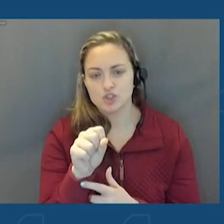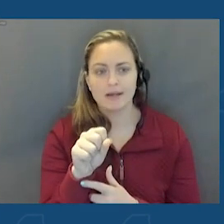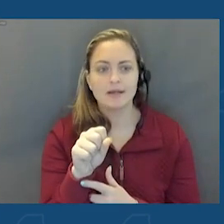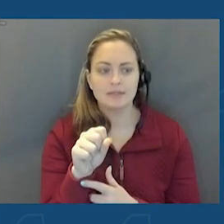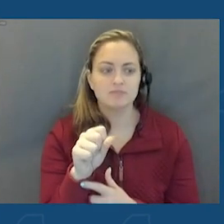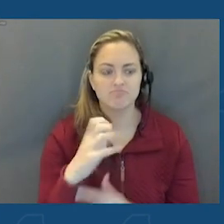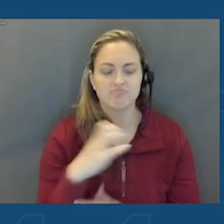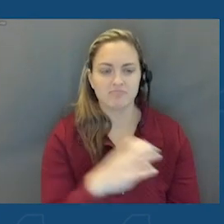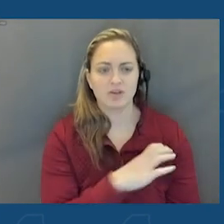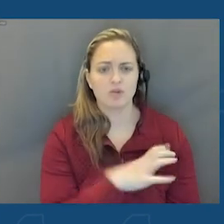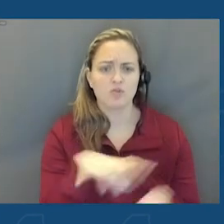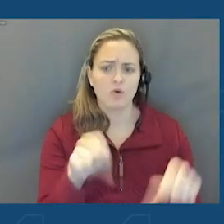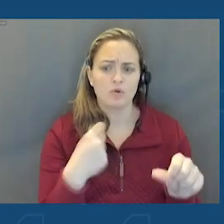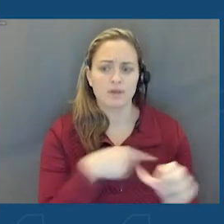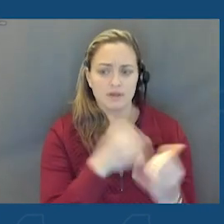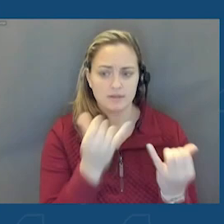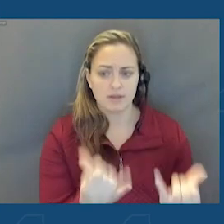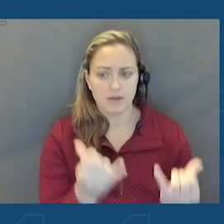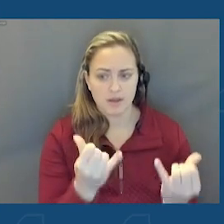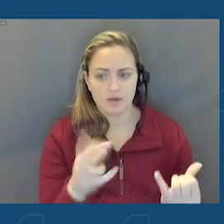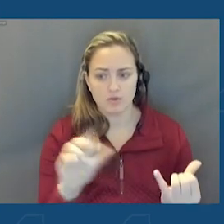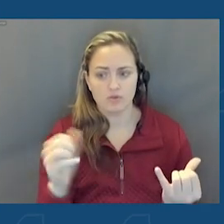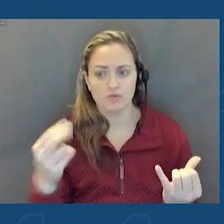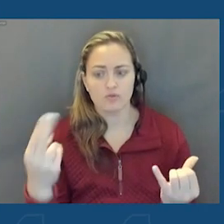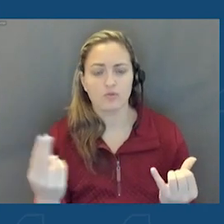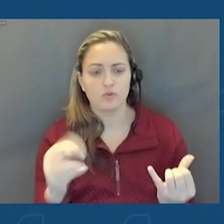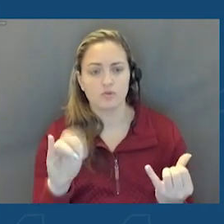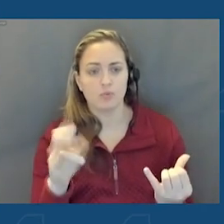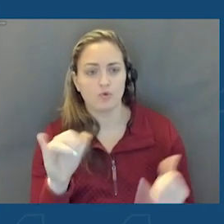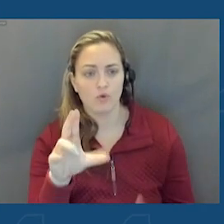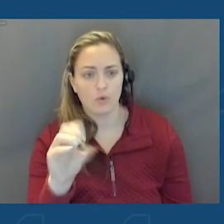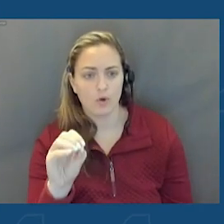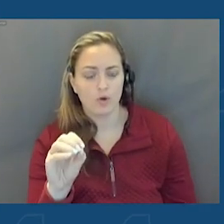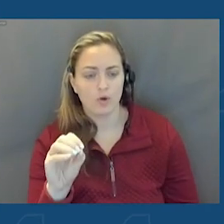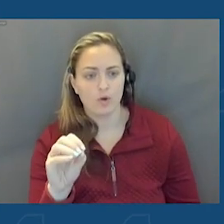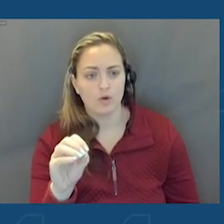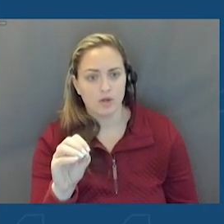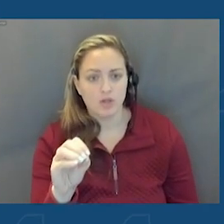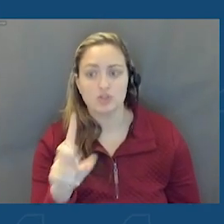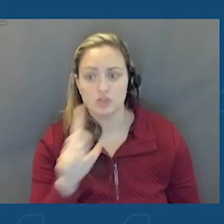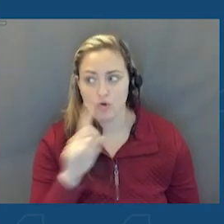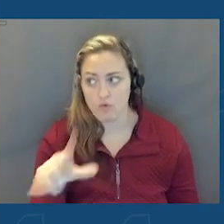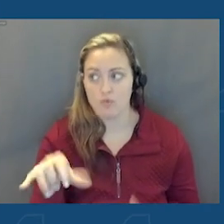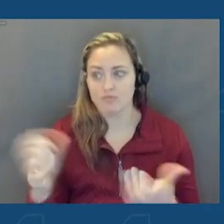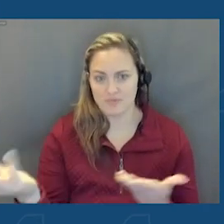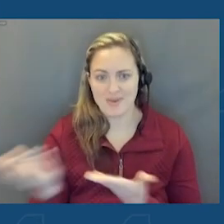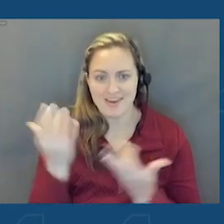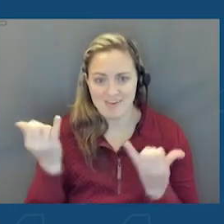And I want to thank your president, Rich Maroko. Rich, thank you for letting us use your house today. Thank you.